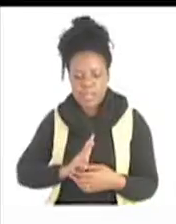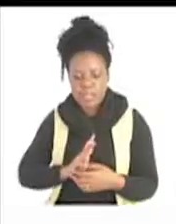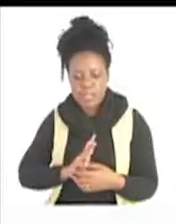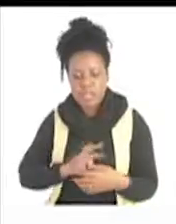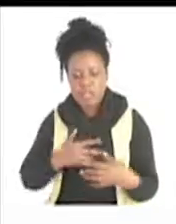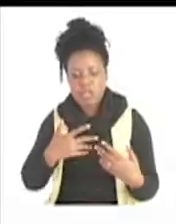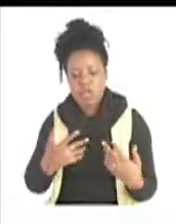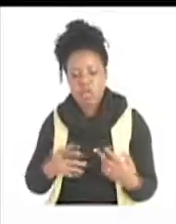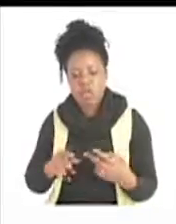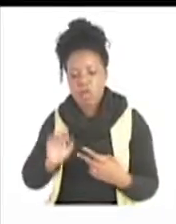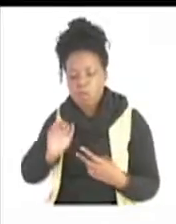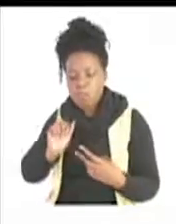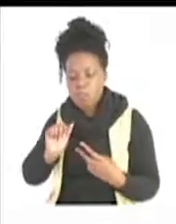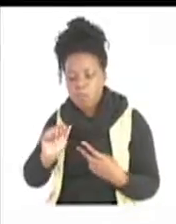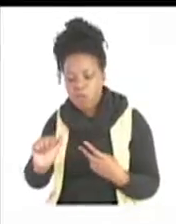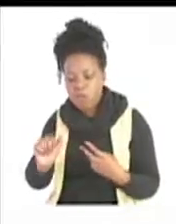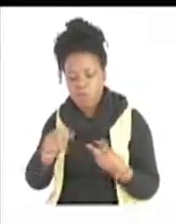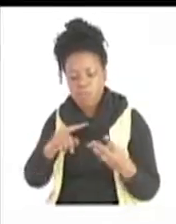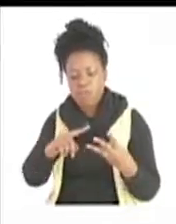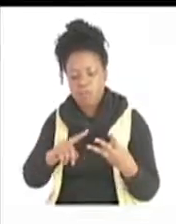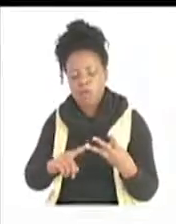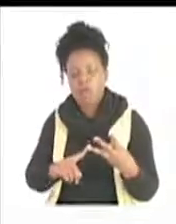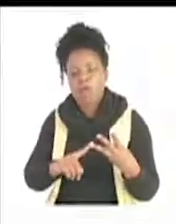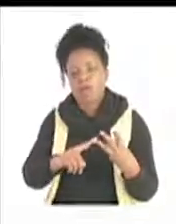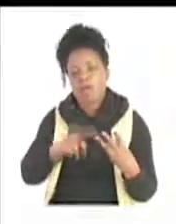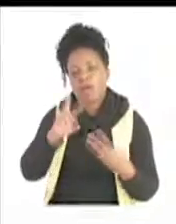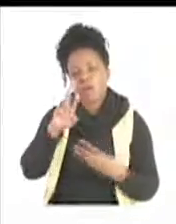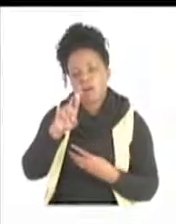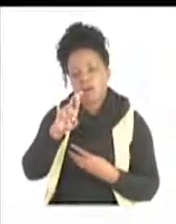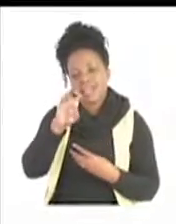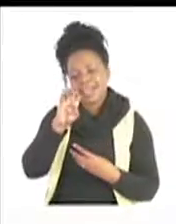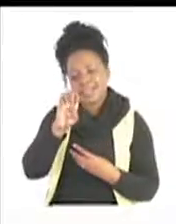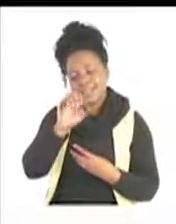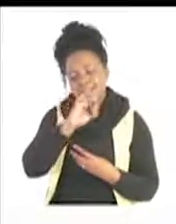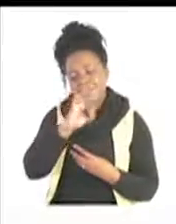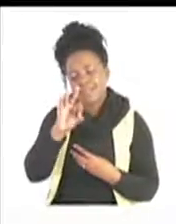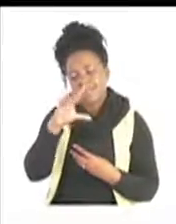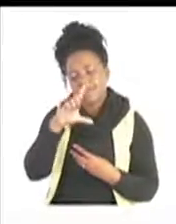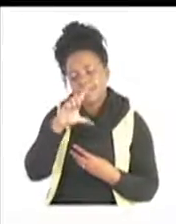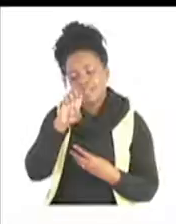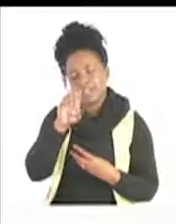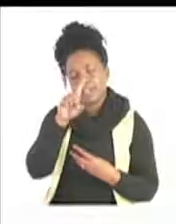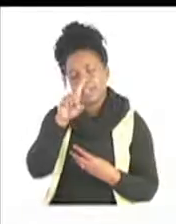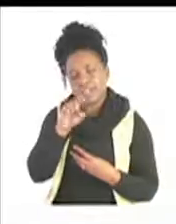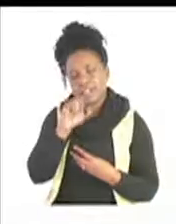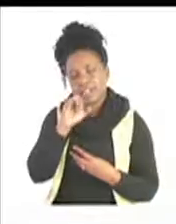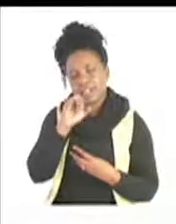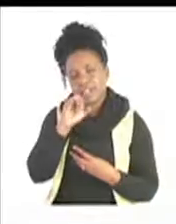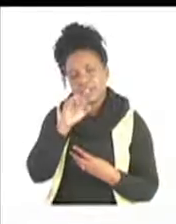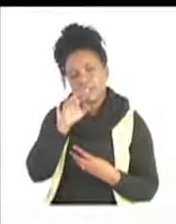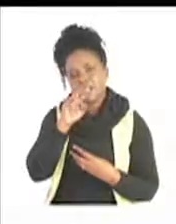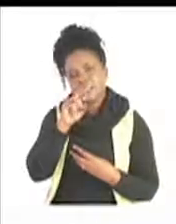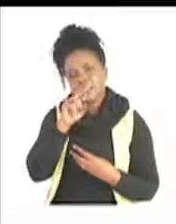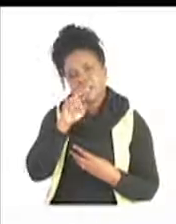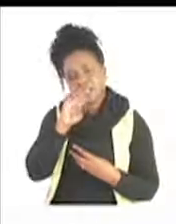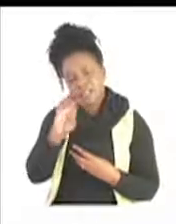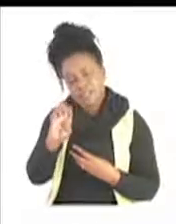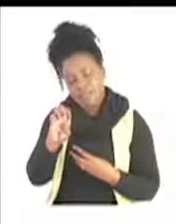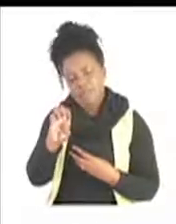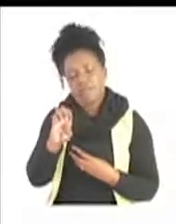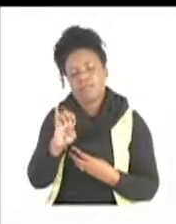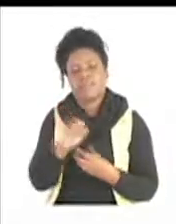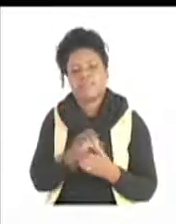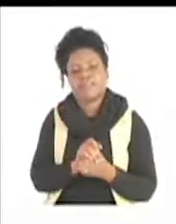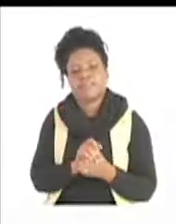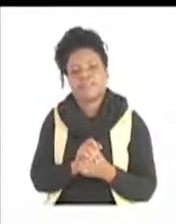Underneath number 10, there is also an activity that you will have to do. The